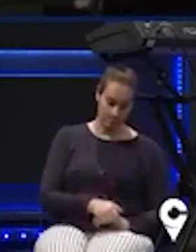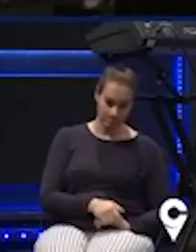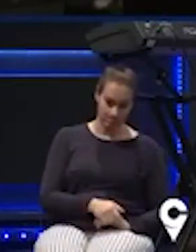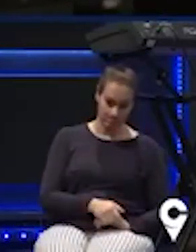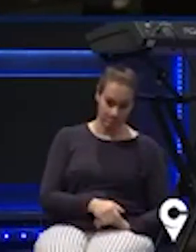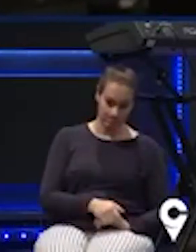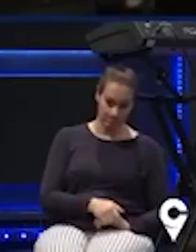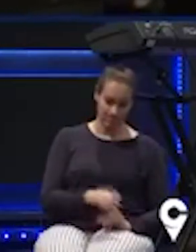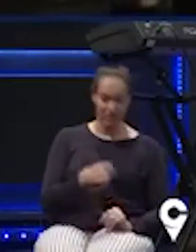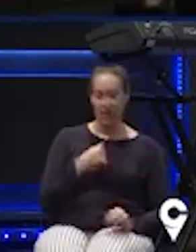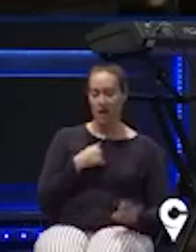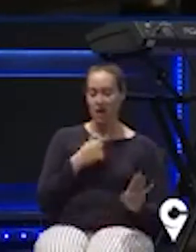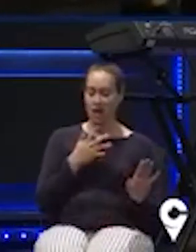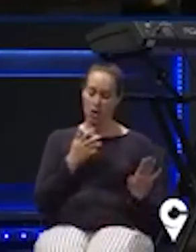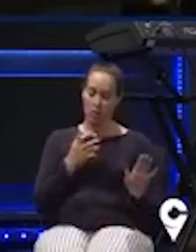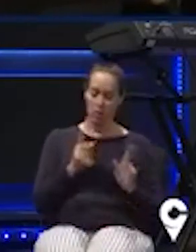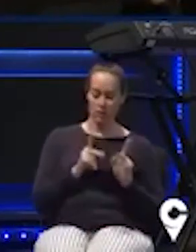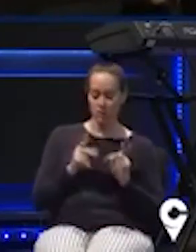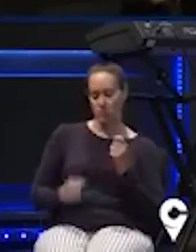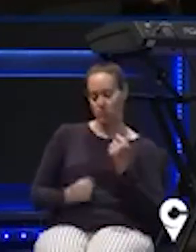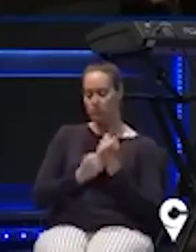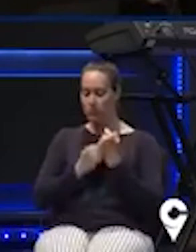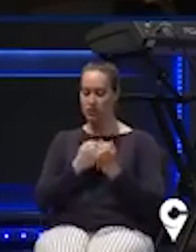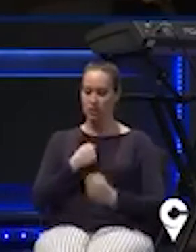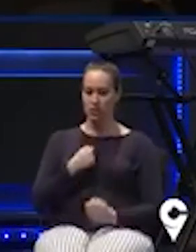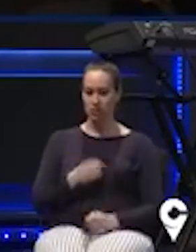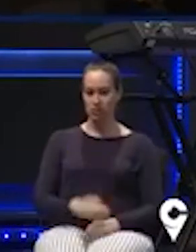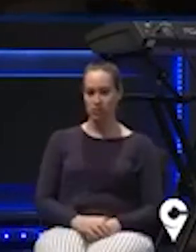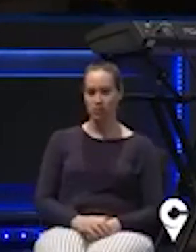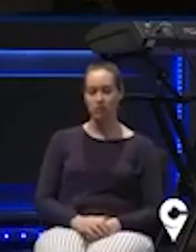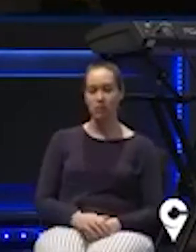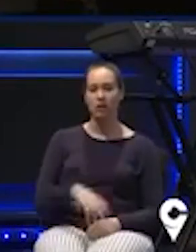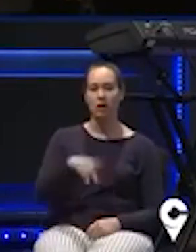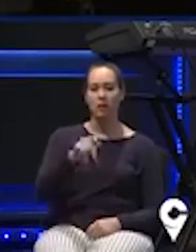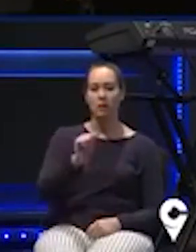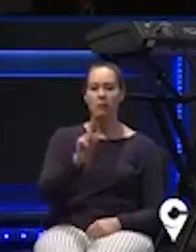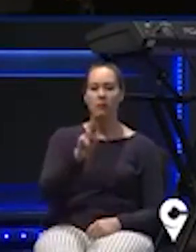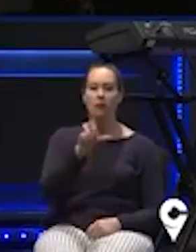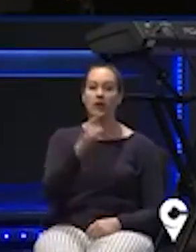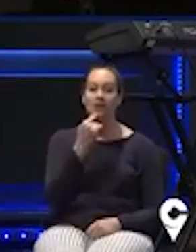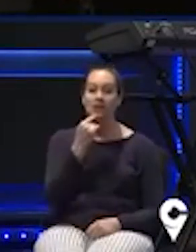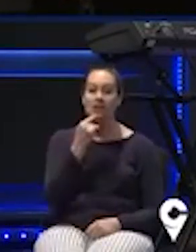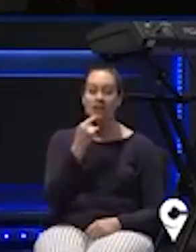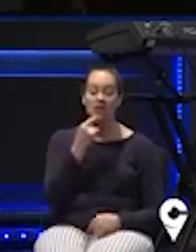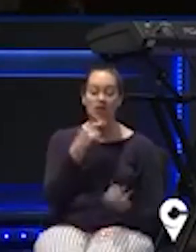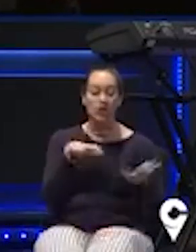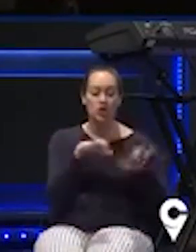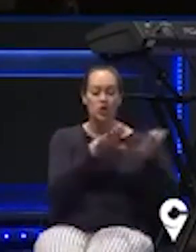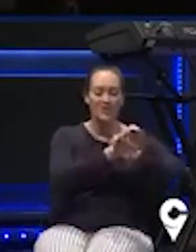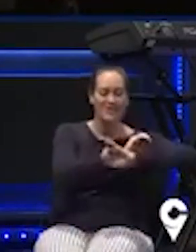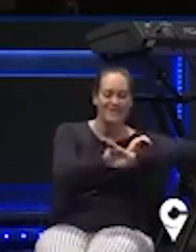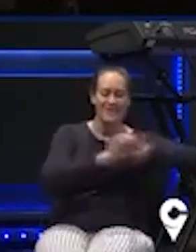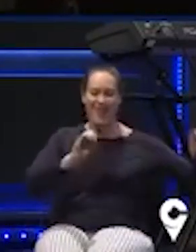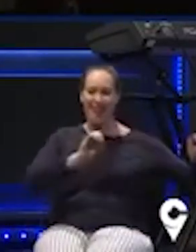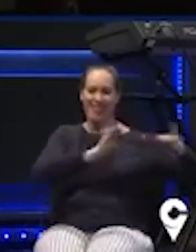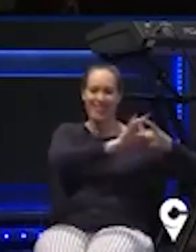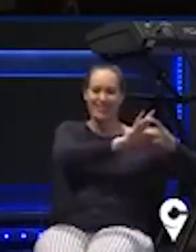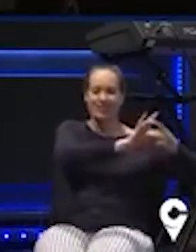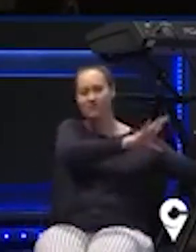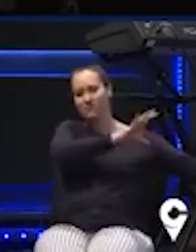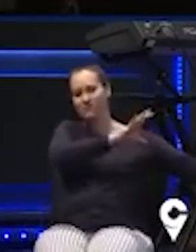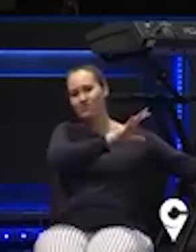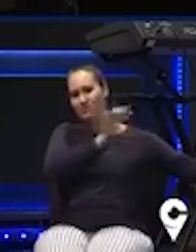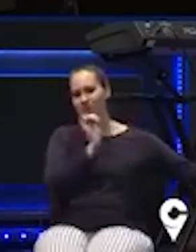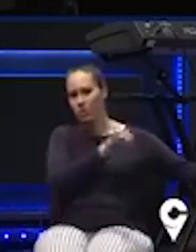I want people on my side. Paul says, do nothing out of that motivation. He says,